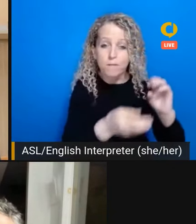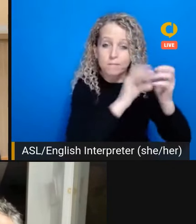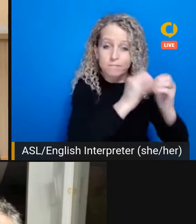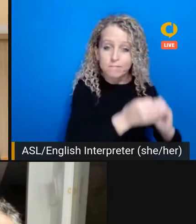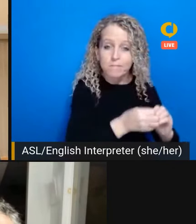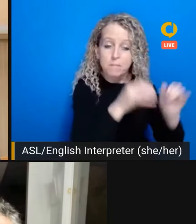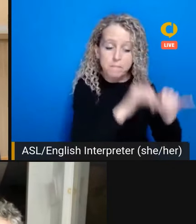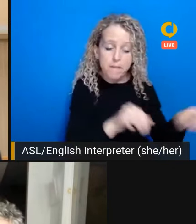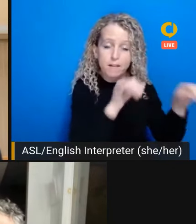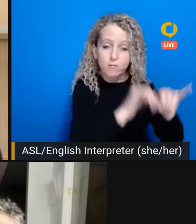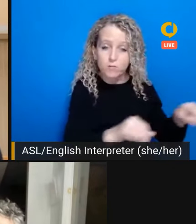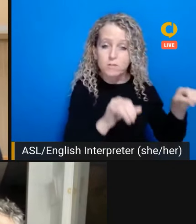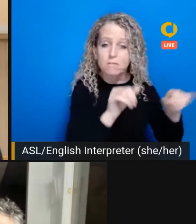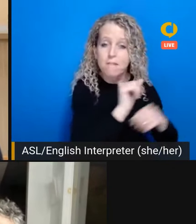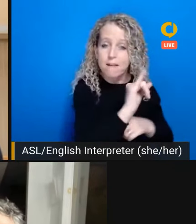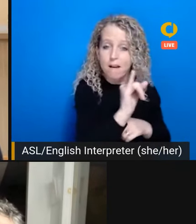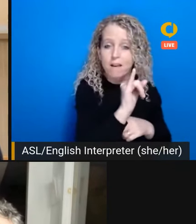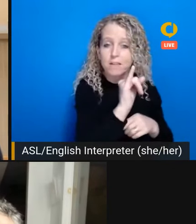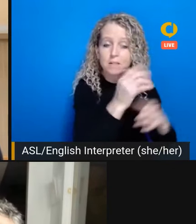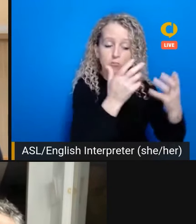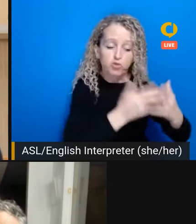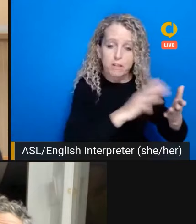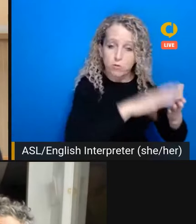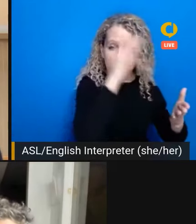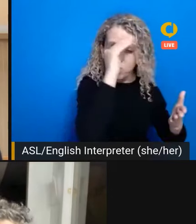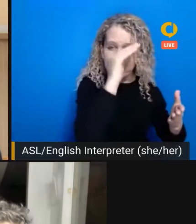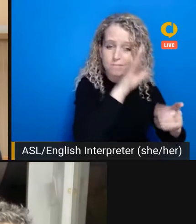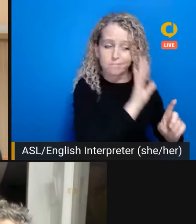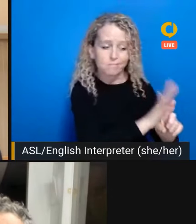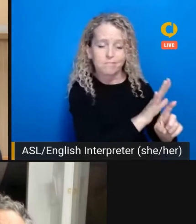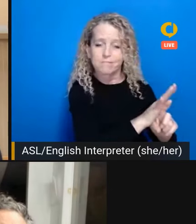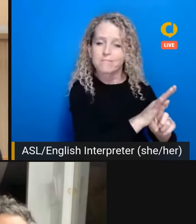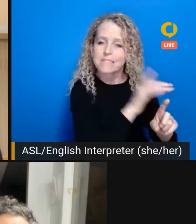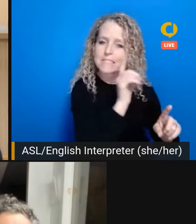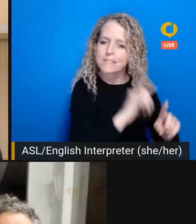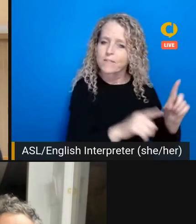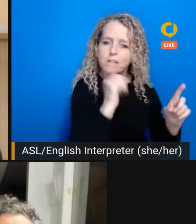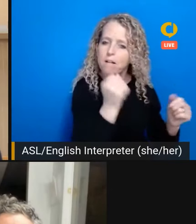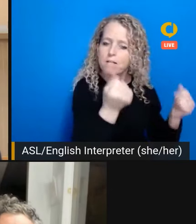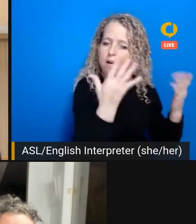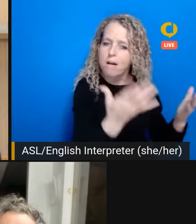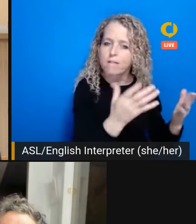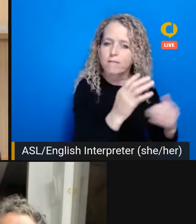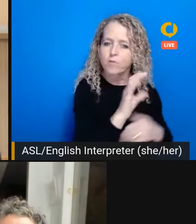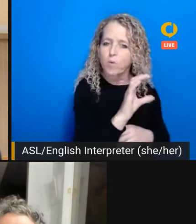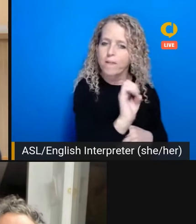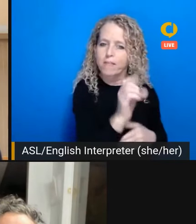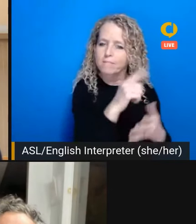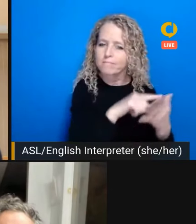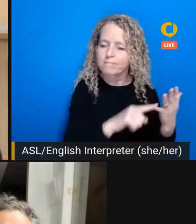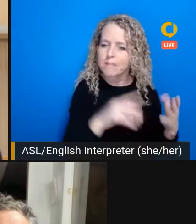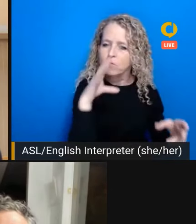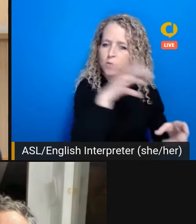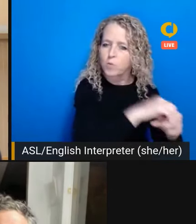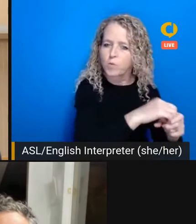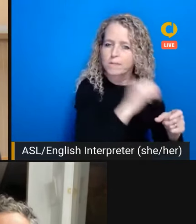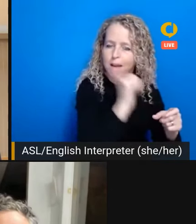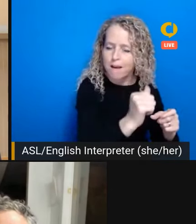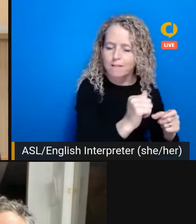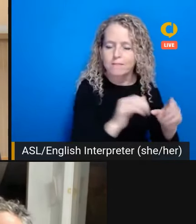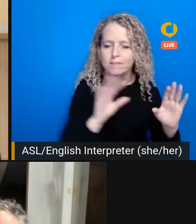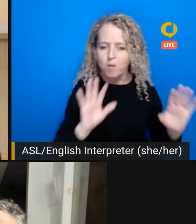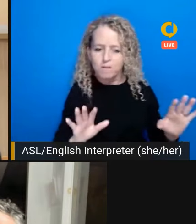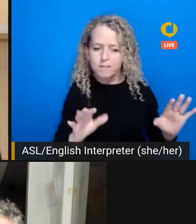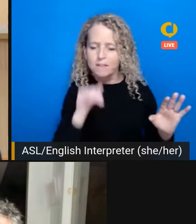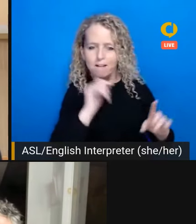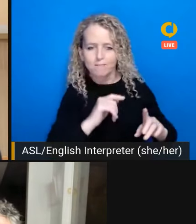learning contexts. But that is changing. That's really changing in both education and research. So it doesn't exactly, it's not my take on